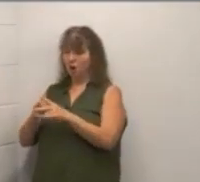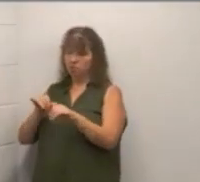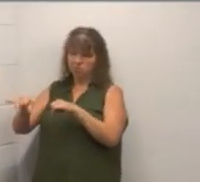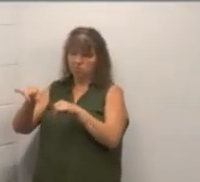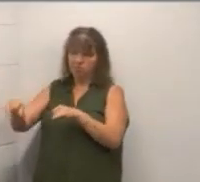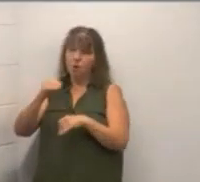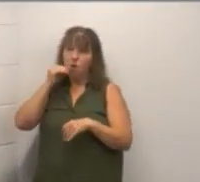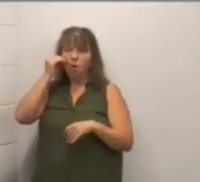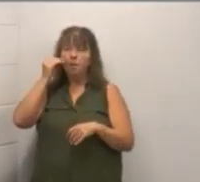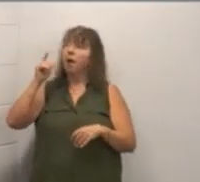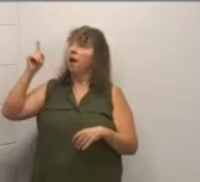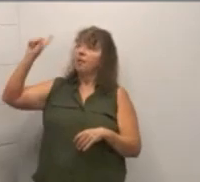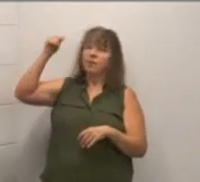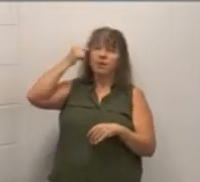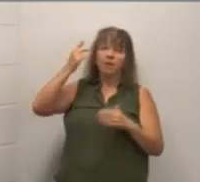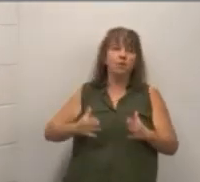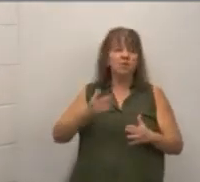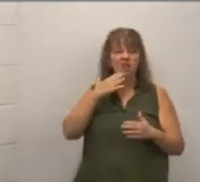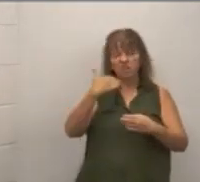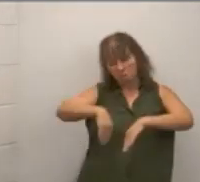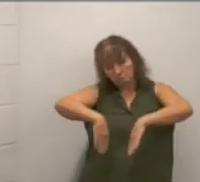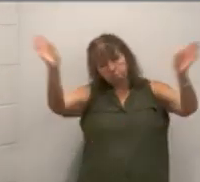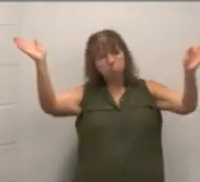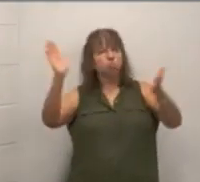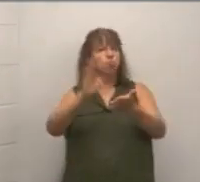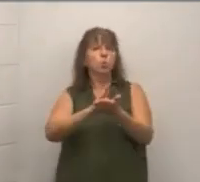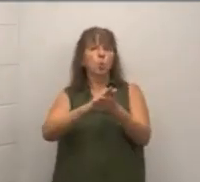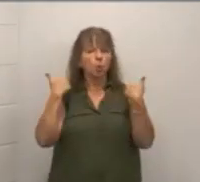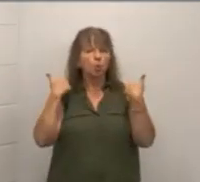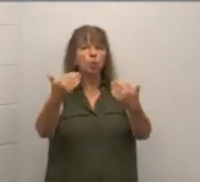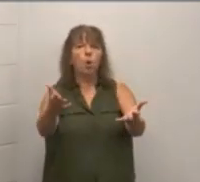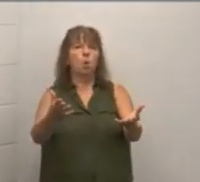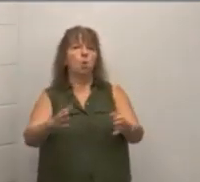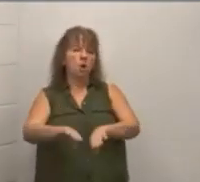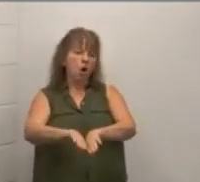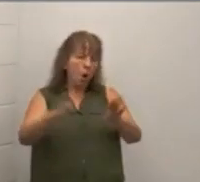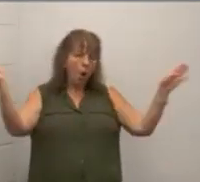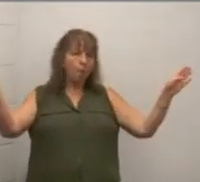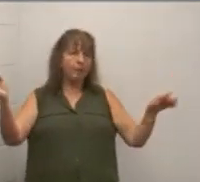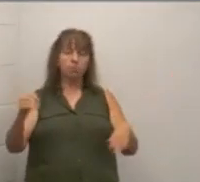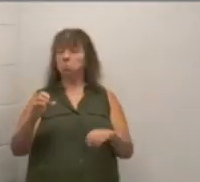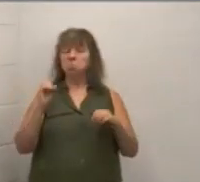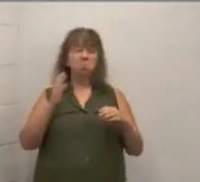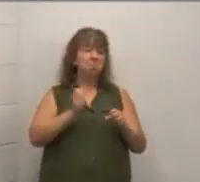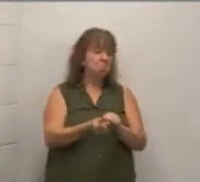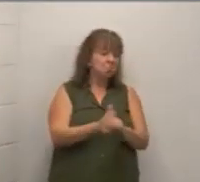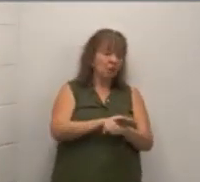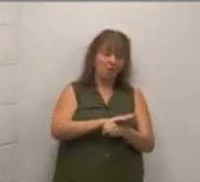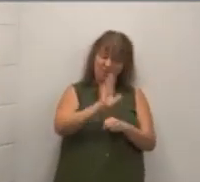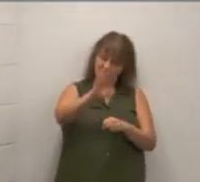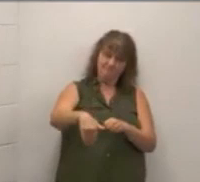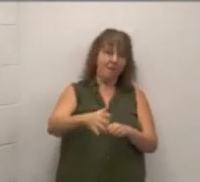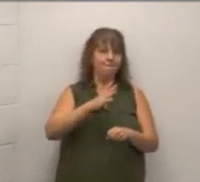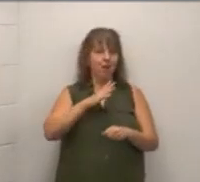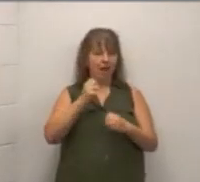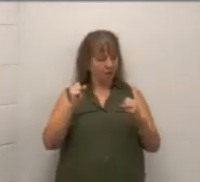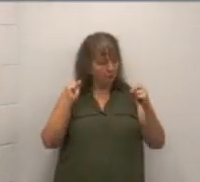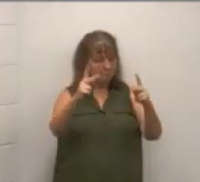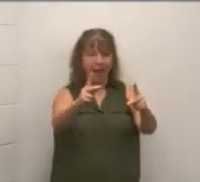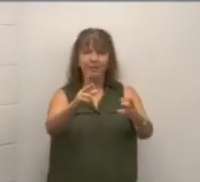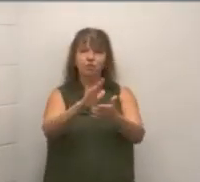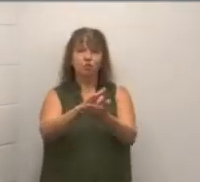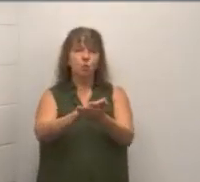the governor lifts all restrictions and there aren't concerns about the pandemic and we return to